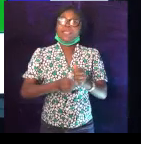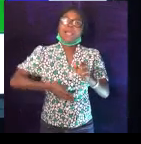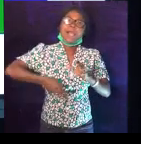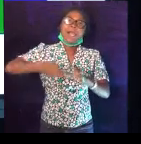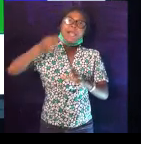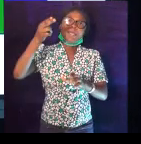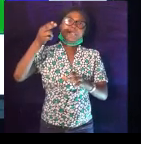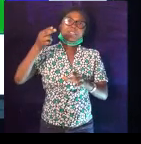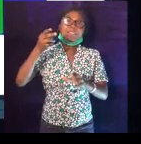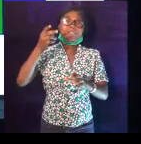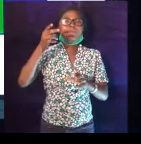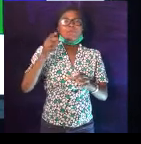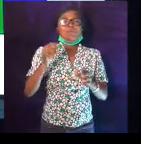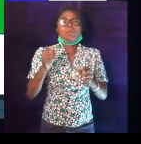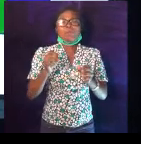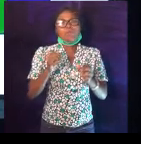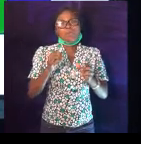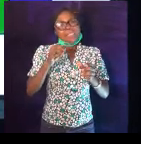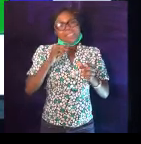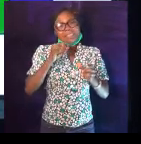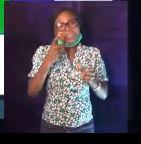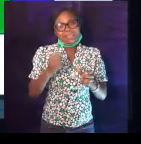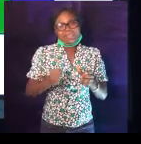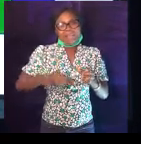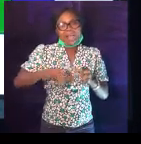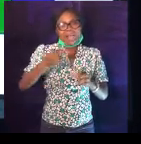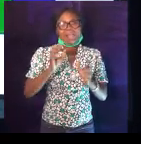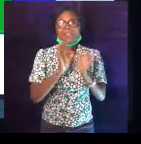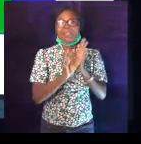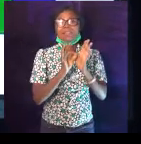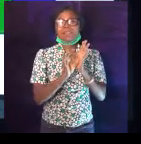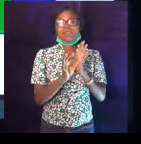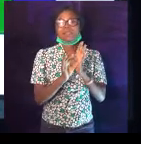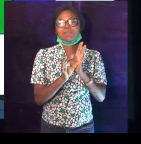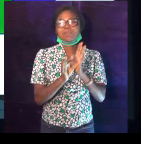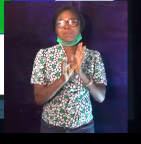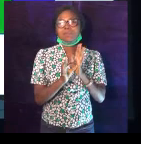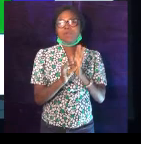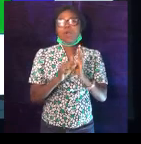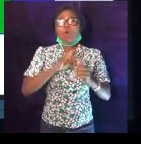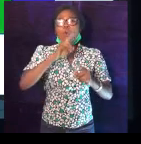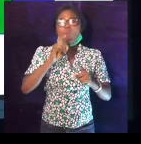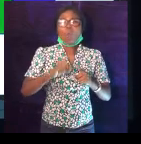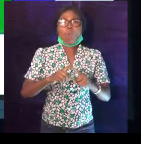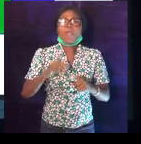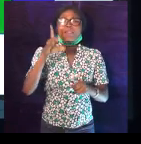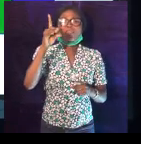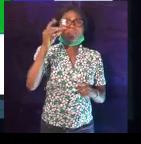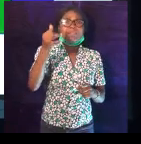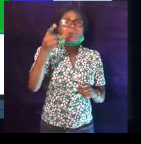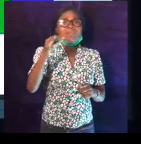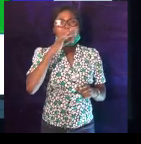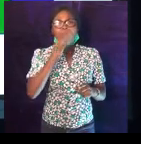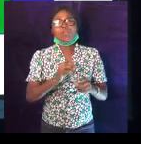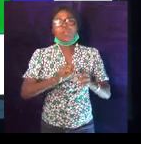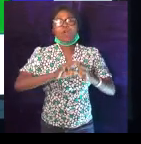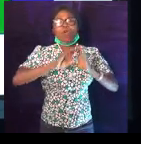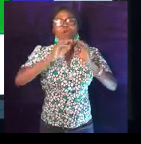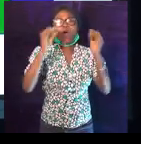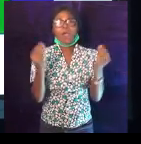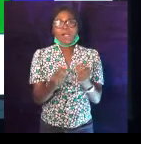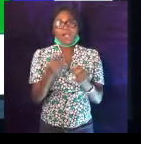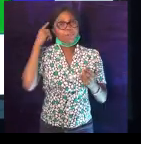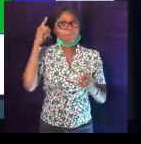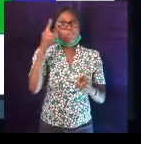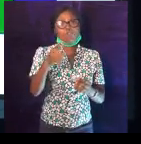the highest frequency or the highest count. Now, when data has been organized for you, it becomes